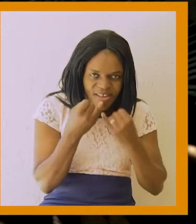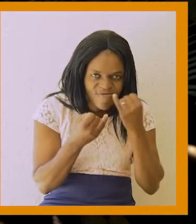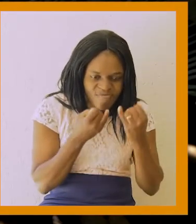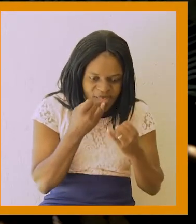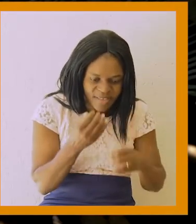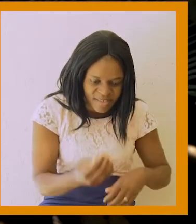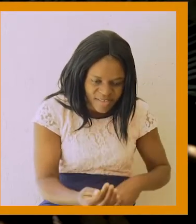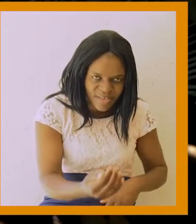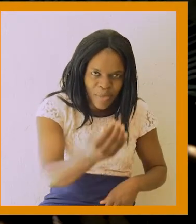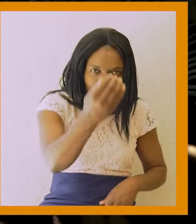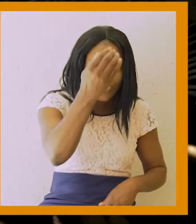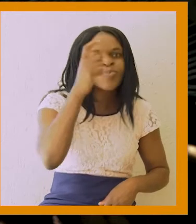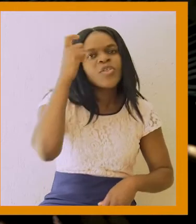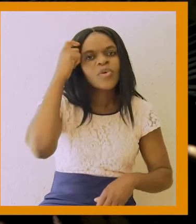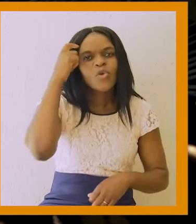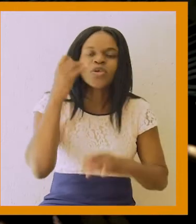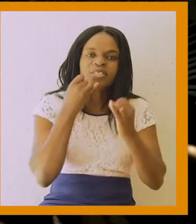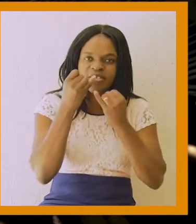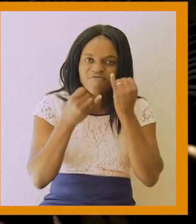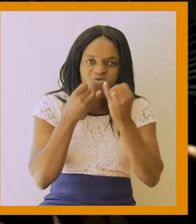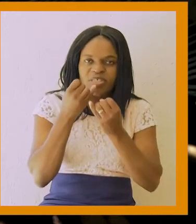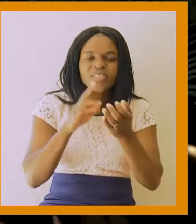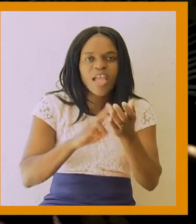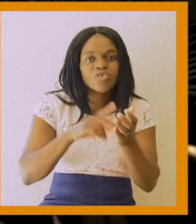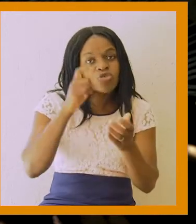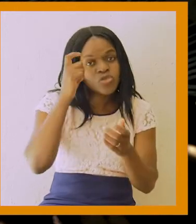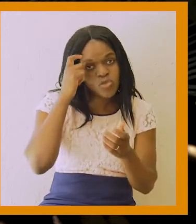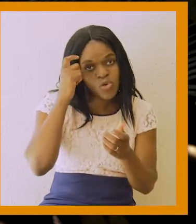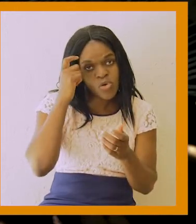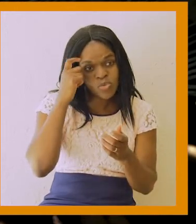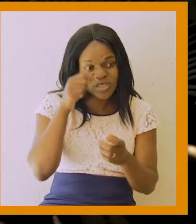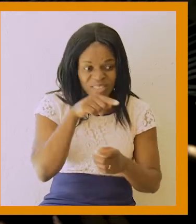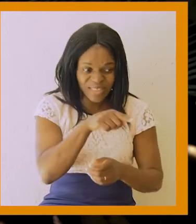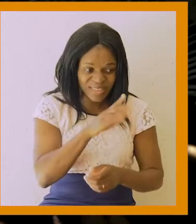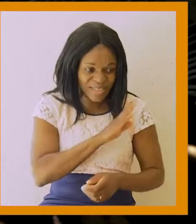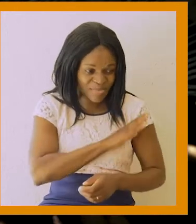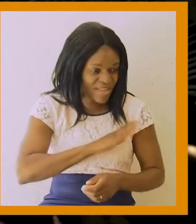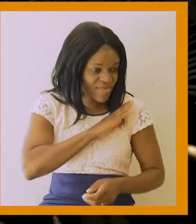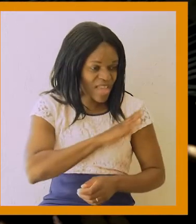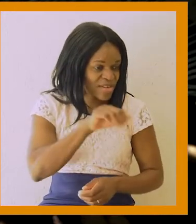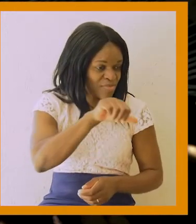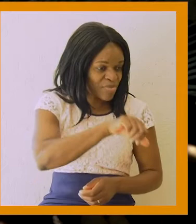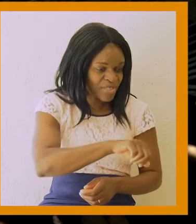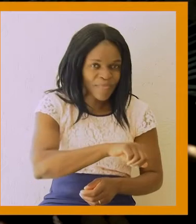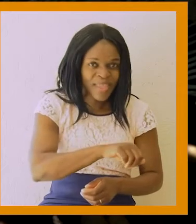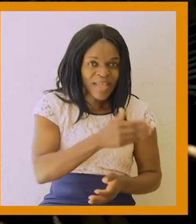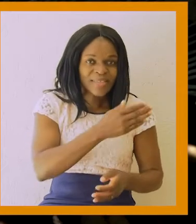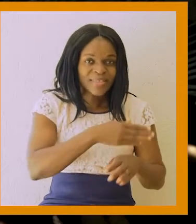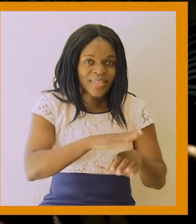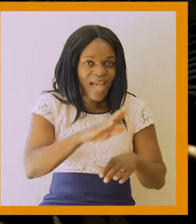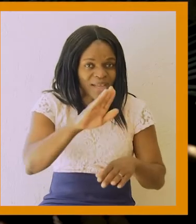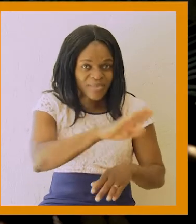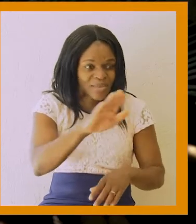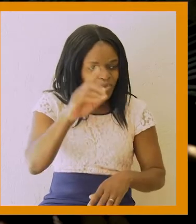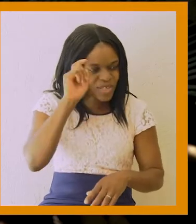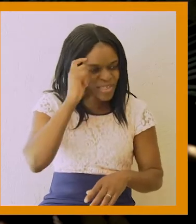they will know the information and they will know the repercussions of that behavior, which they think they